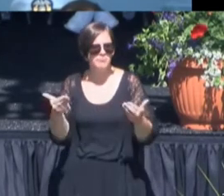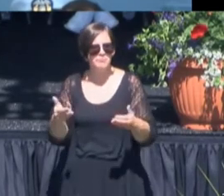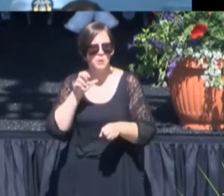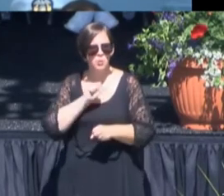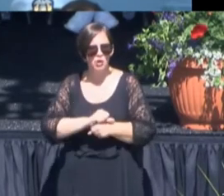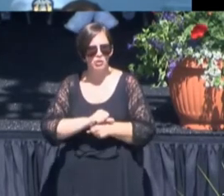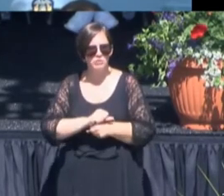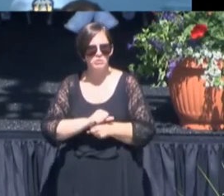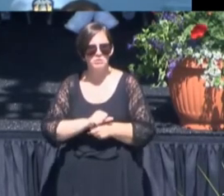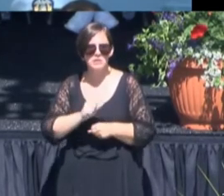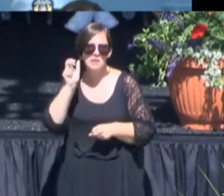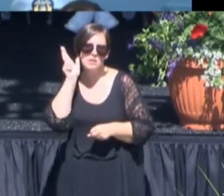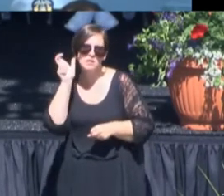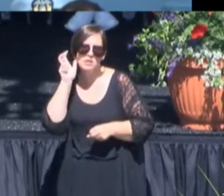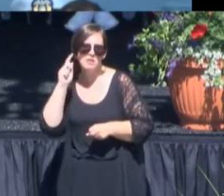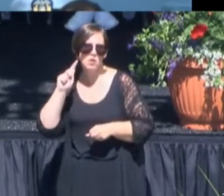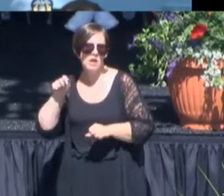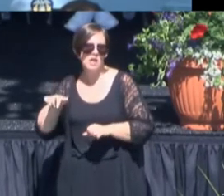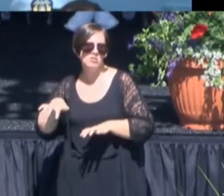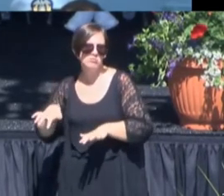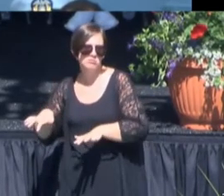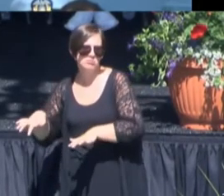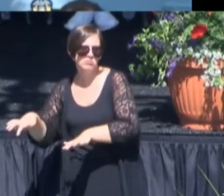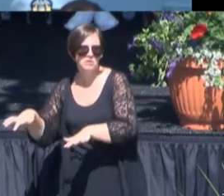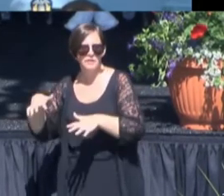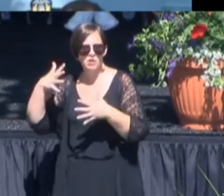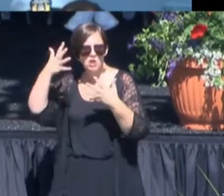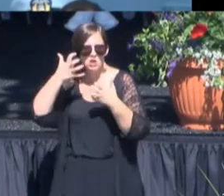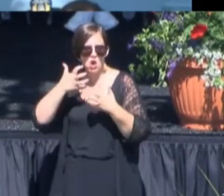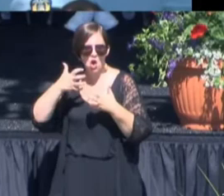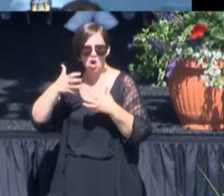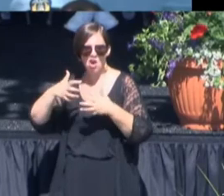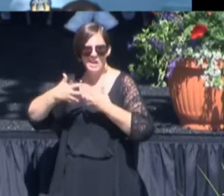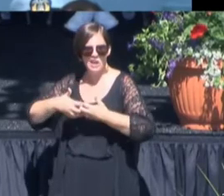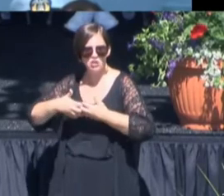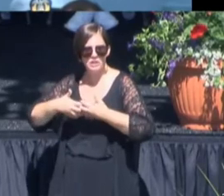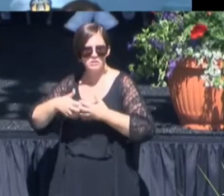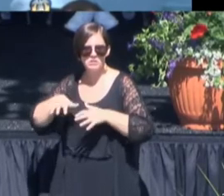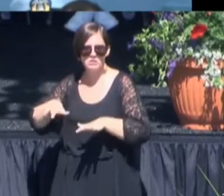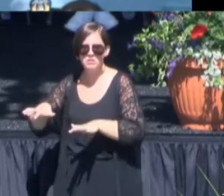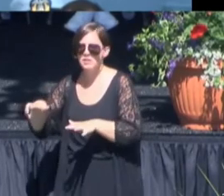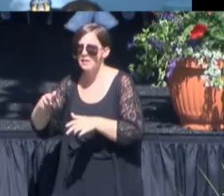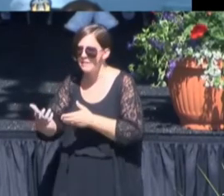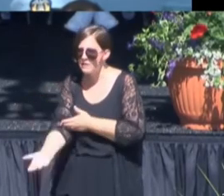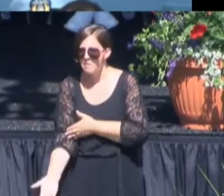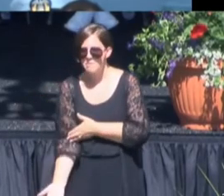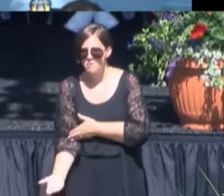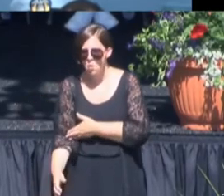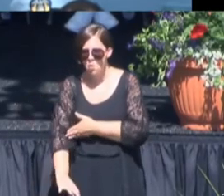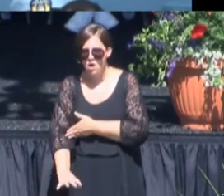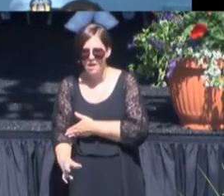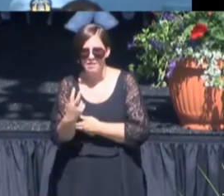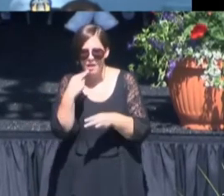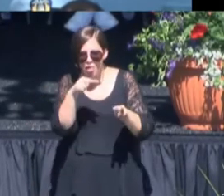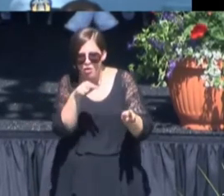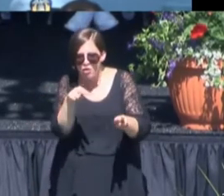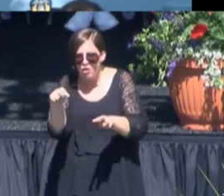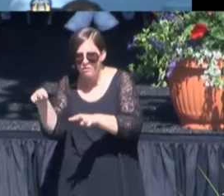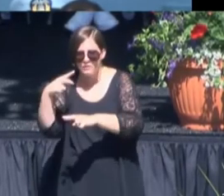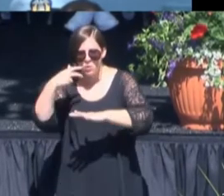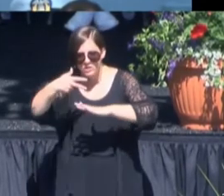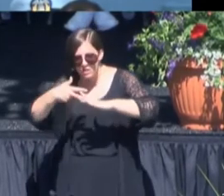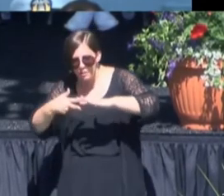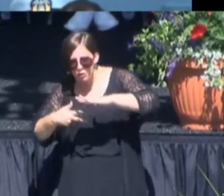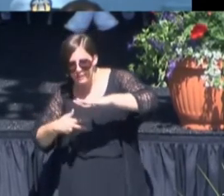They listened at night for the rumbling of diesel engines in the dark. They scoured the horizon at dawn for submarine silhouettes, and those were